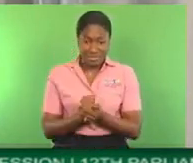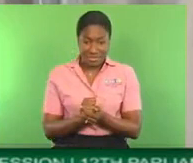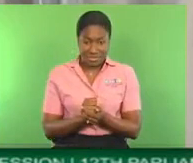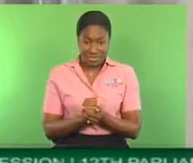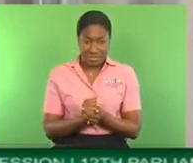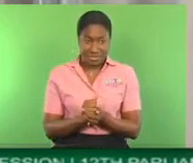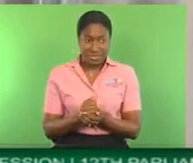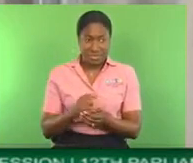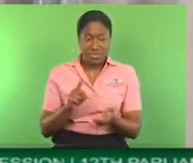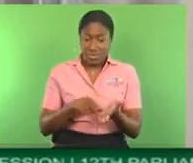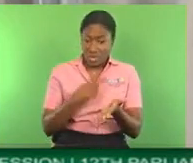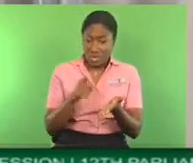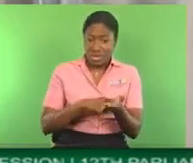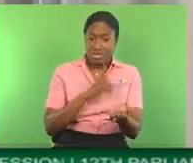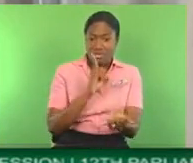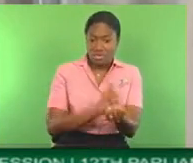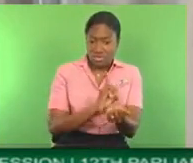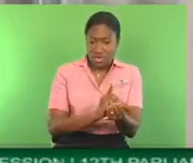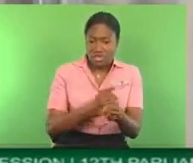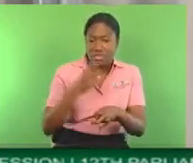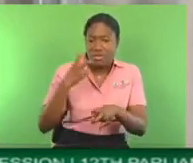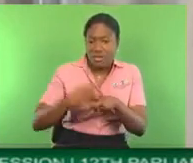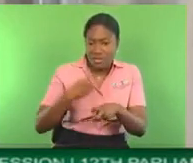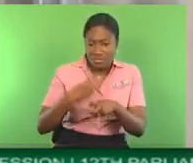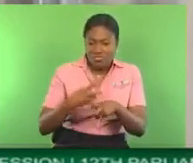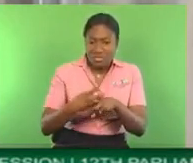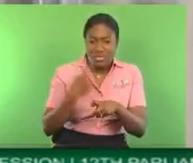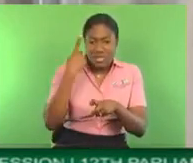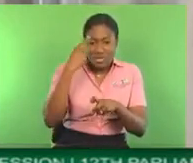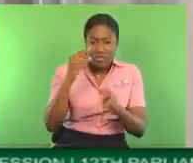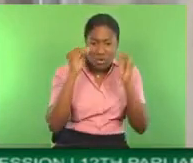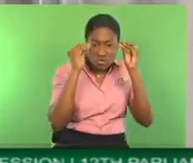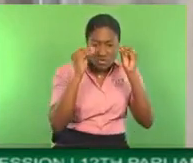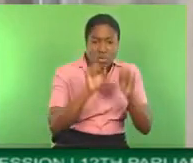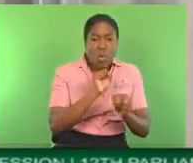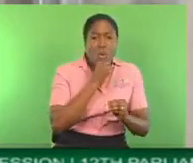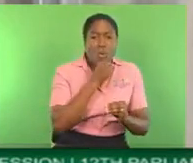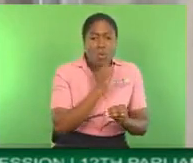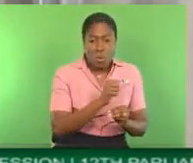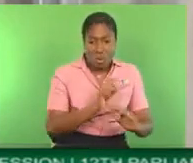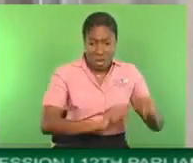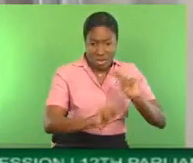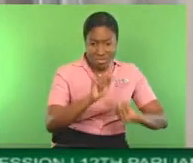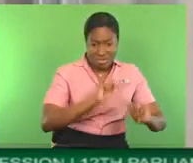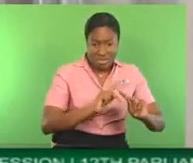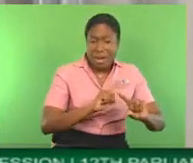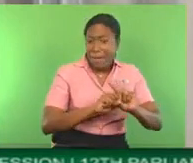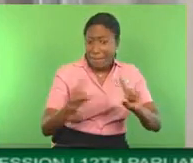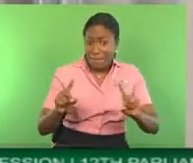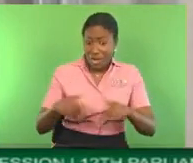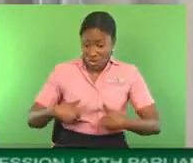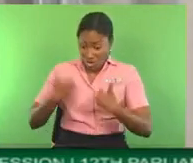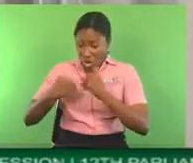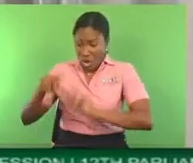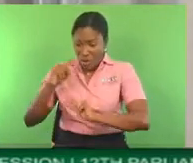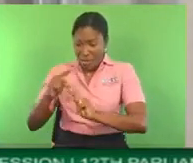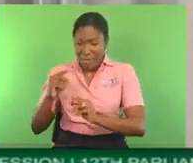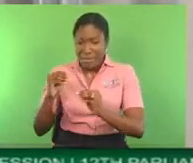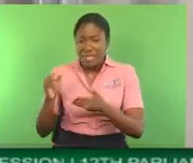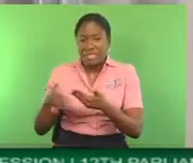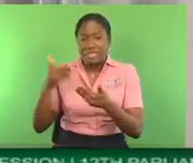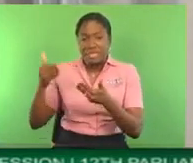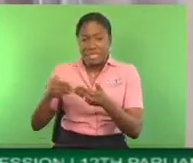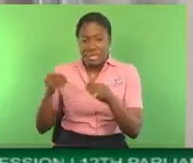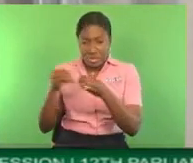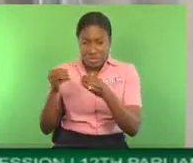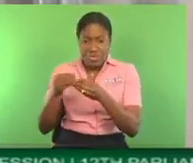to change the mindset for older persons, but we have to start at the younger ones. And this is where the Ministry of Health